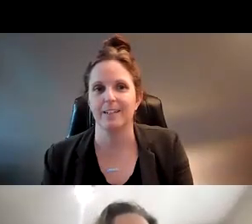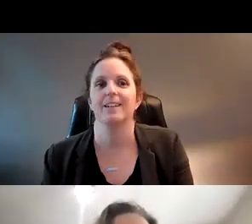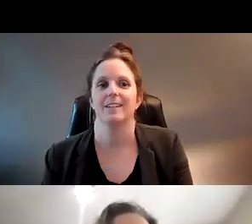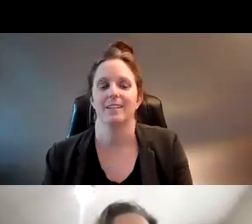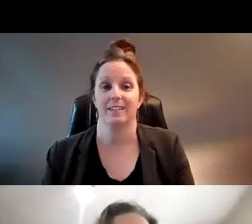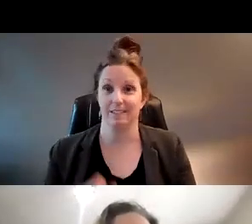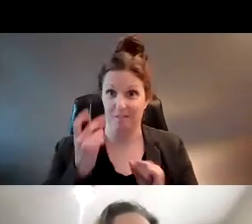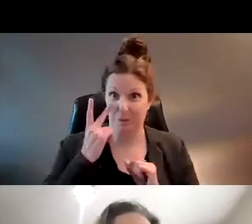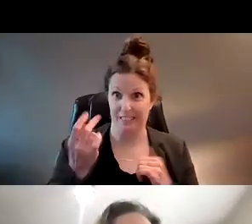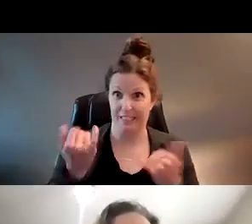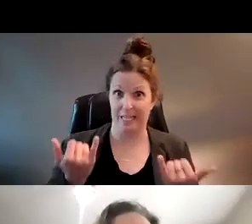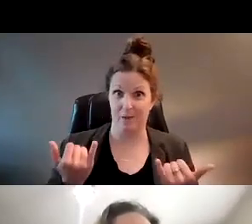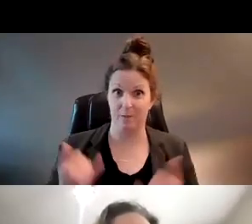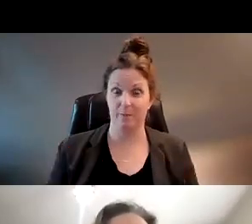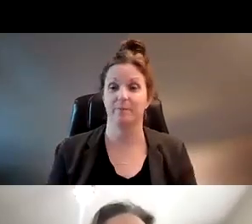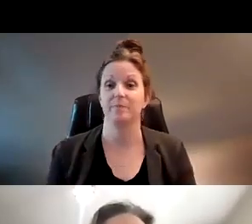Okay, can you see it now?